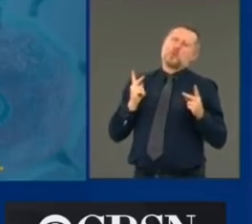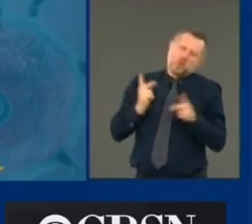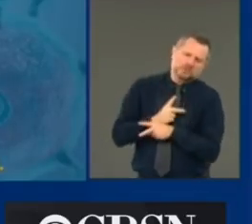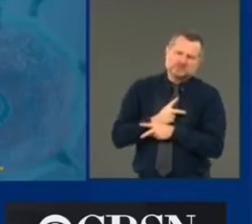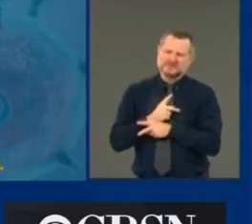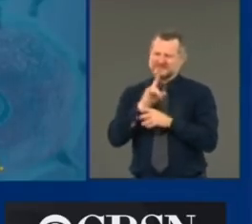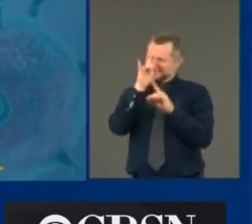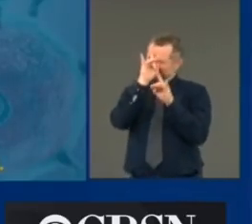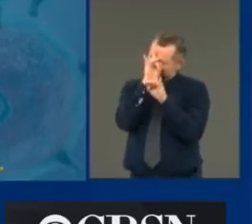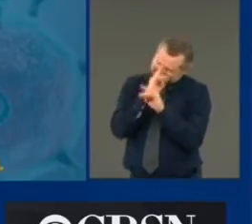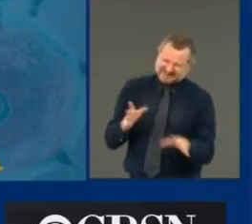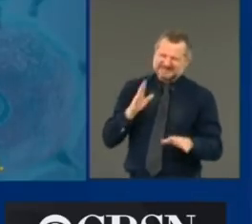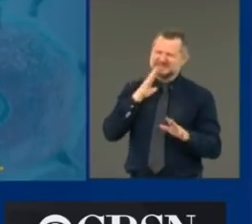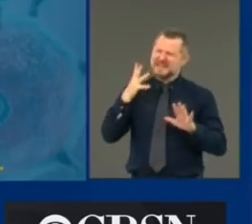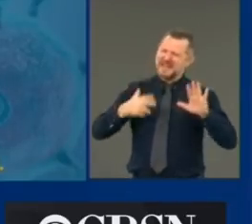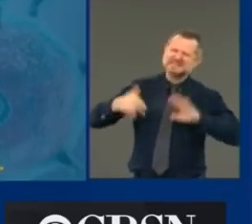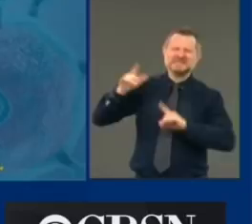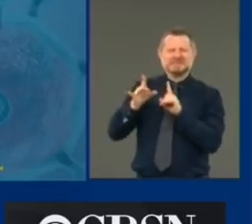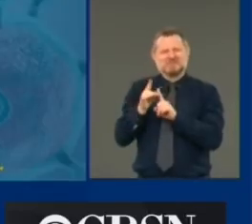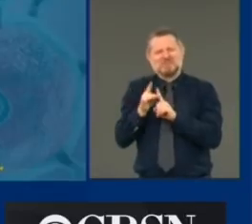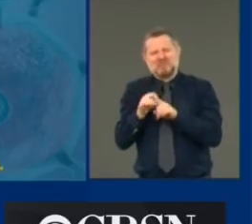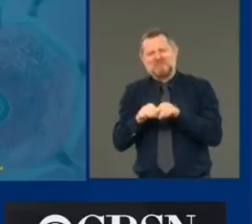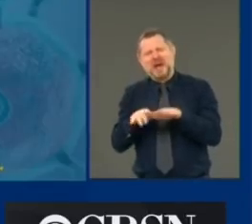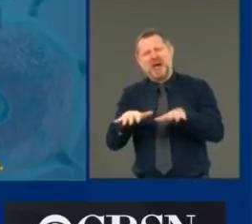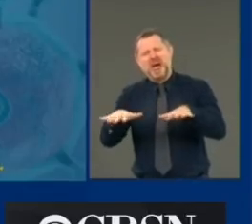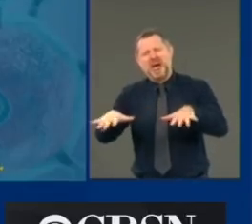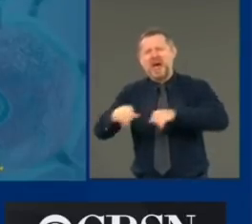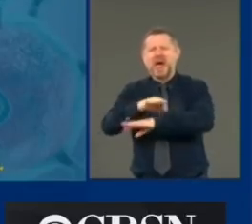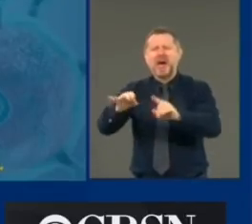cases, fastest rate of transmission.